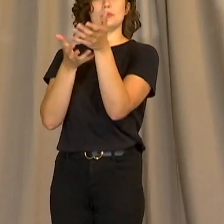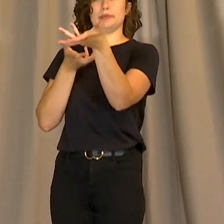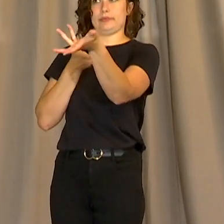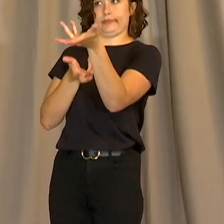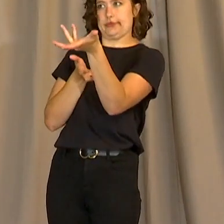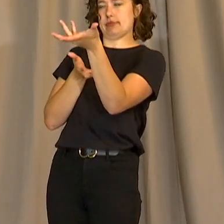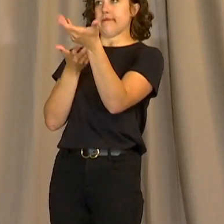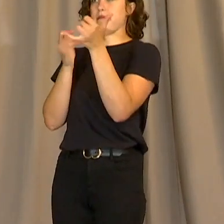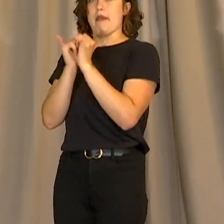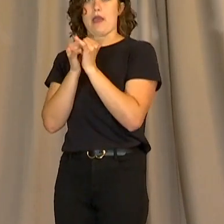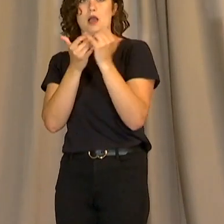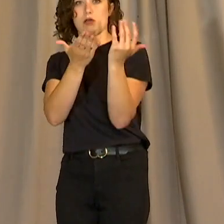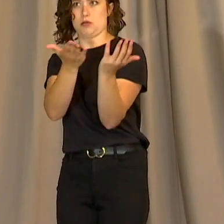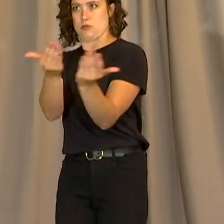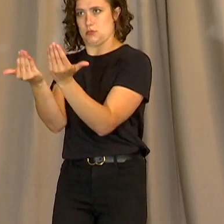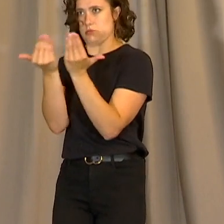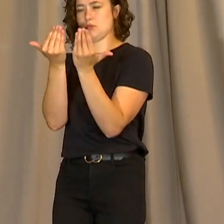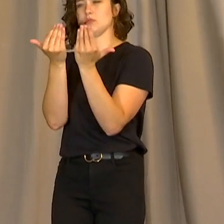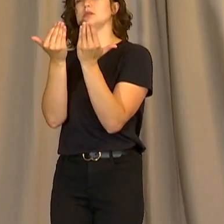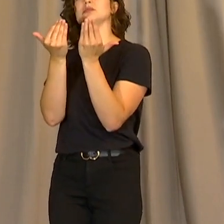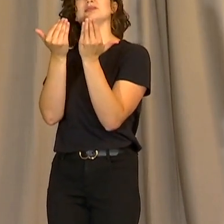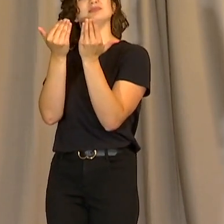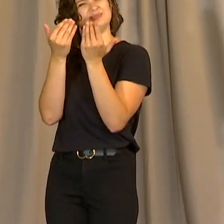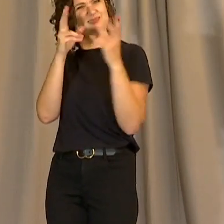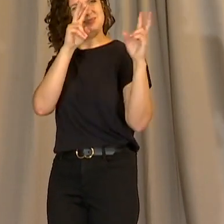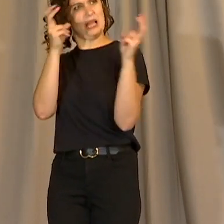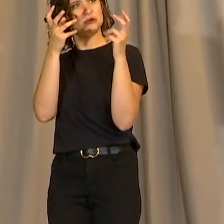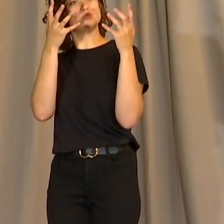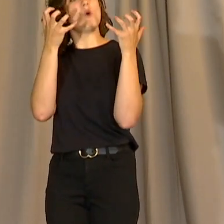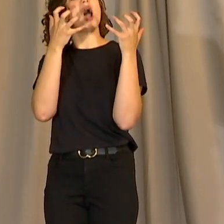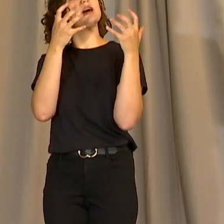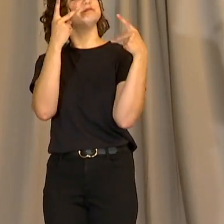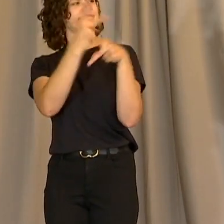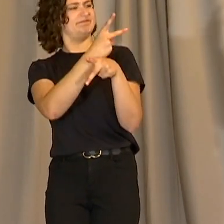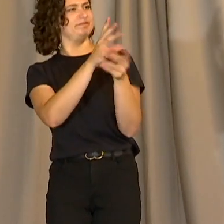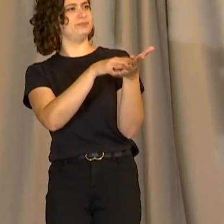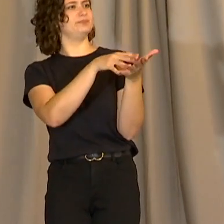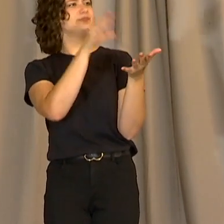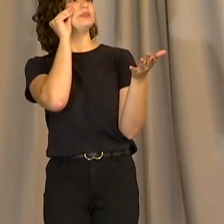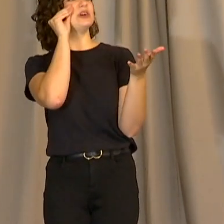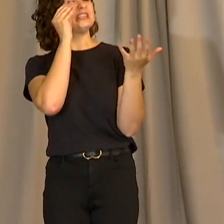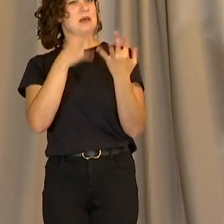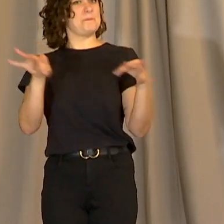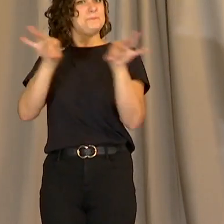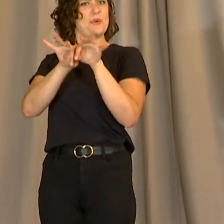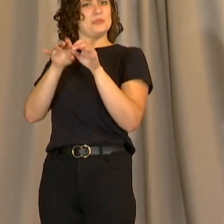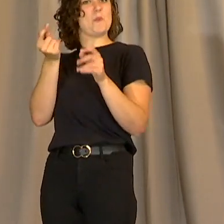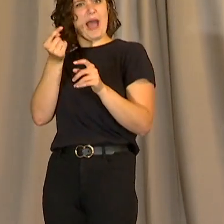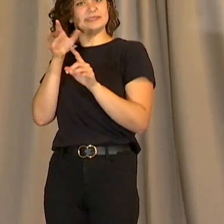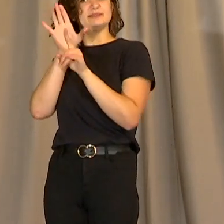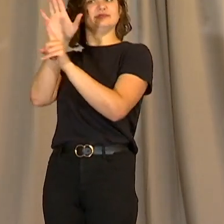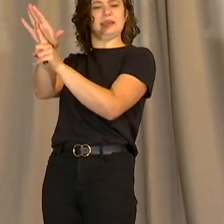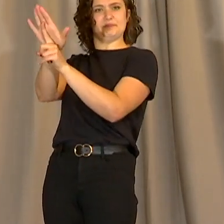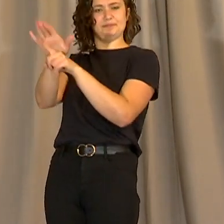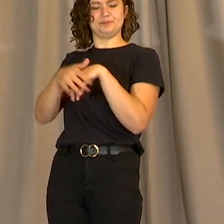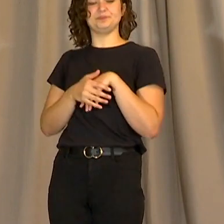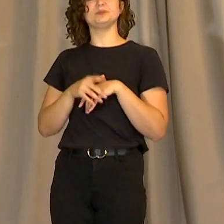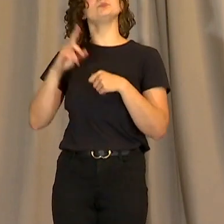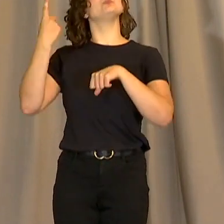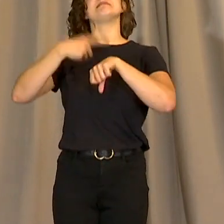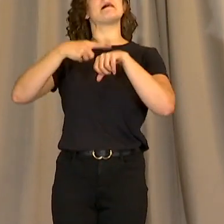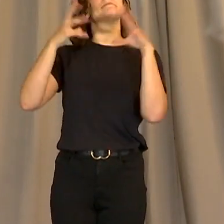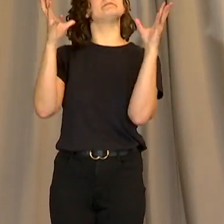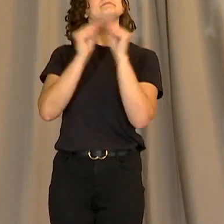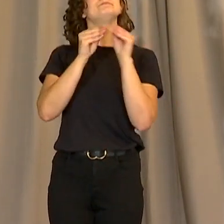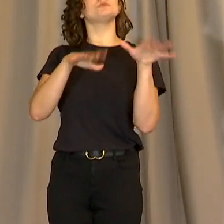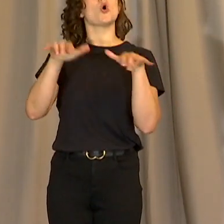do they want to explore and what's important to them? So they had the conference once. They tell us how